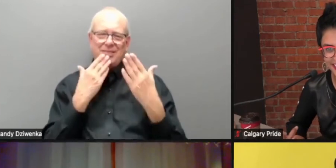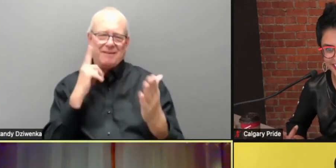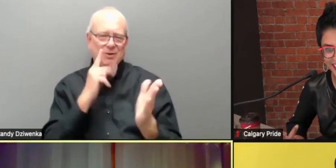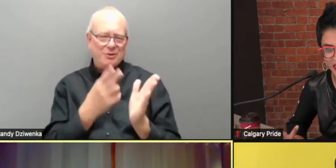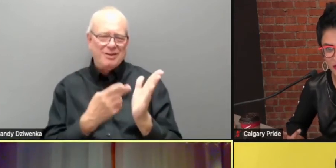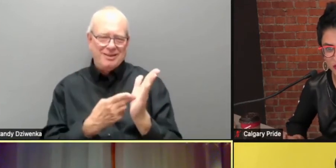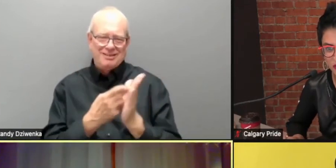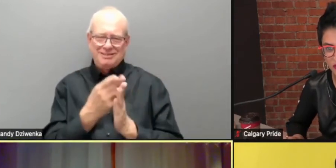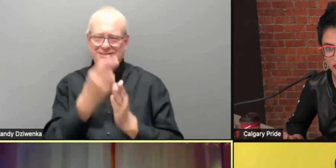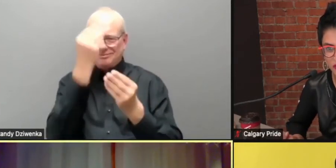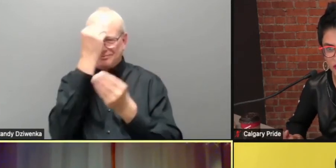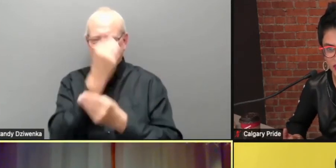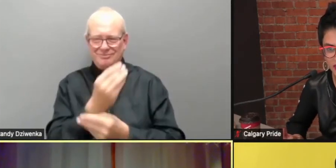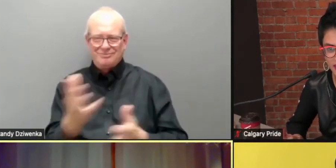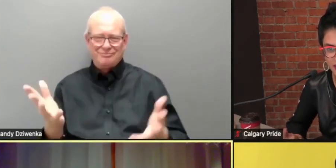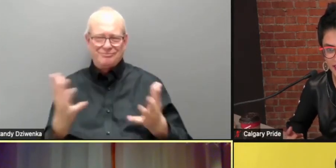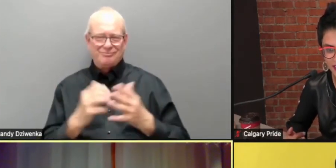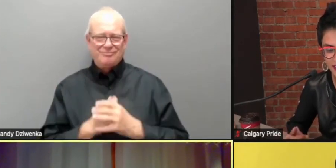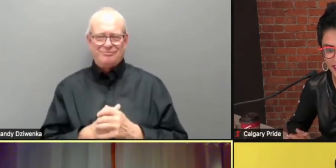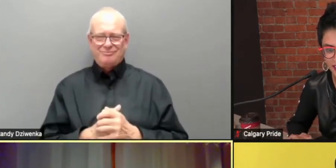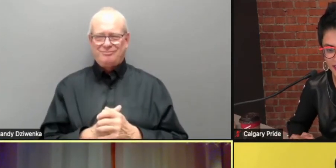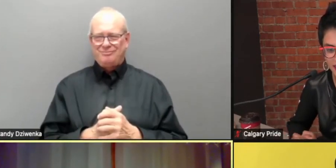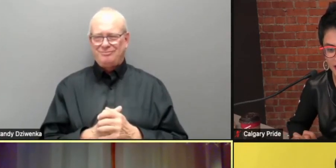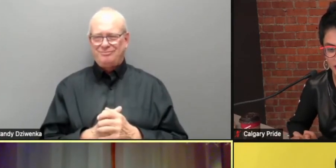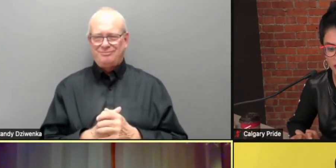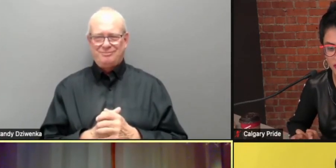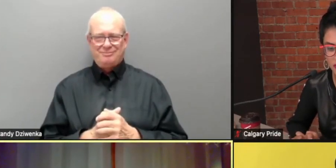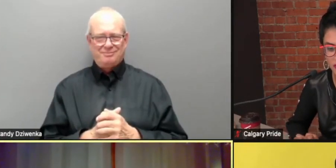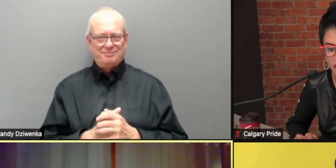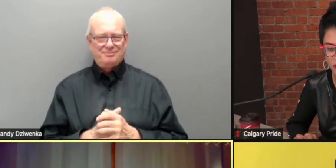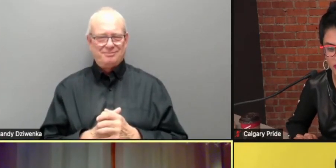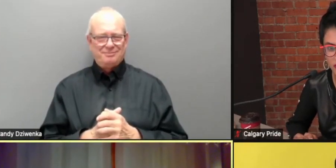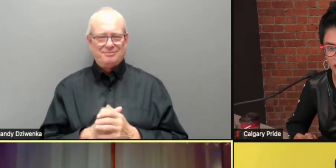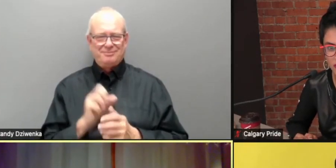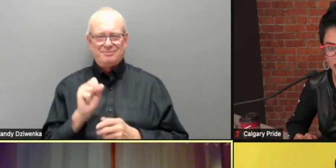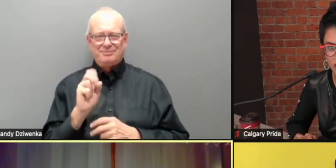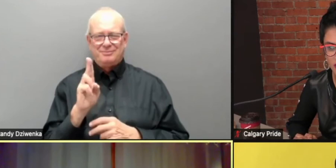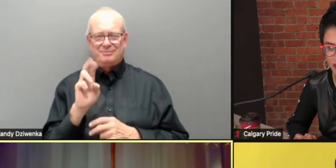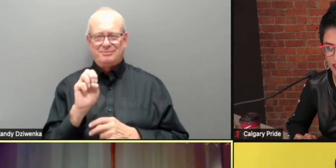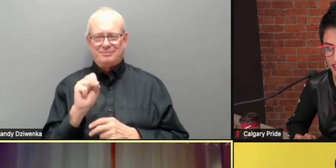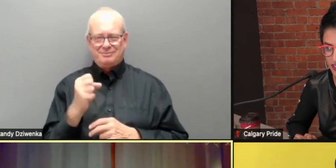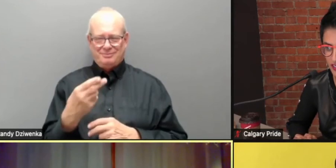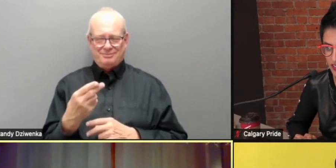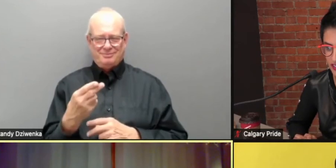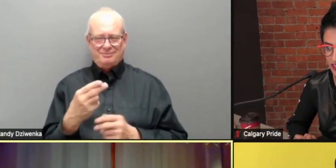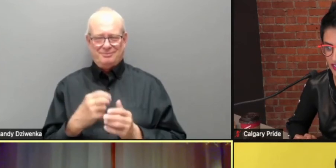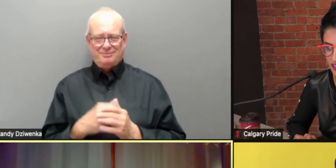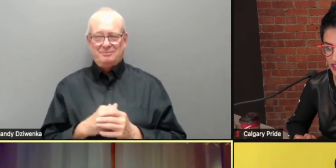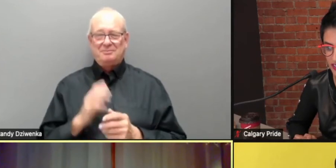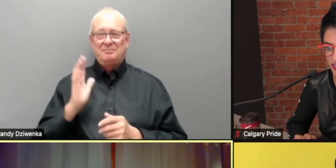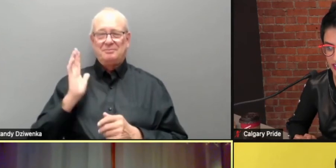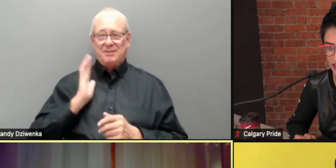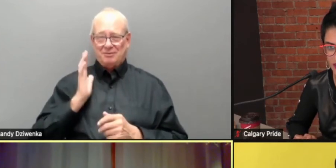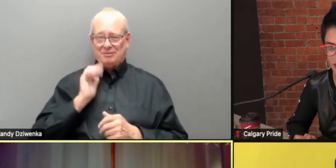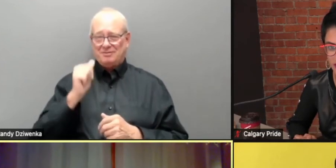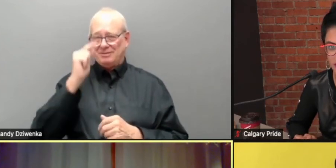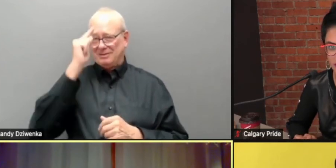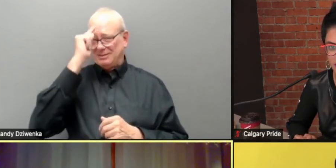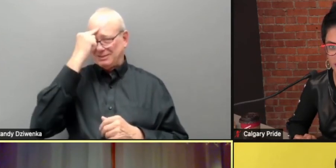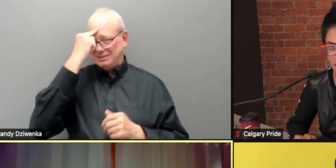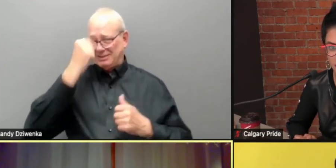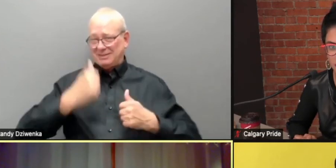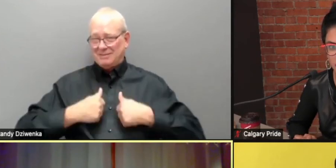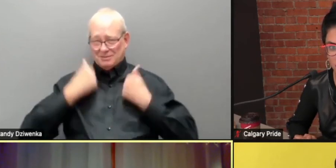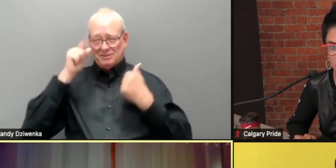Well, as you said, when my own young self in India, living in India, brought up in the 50s